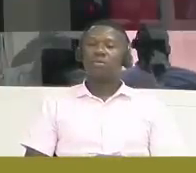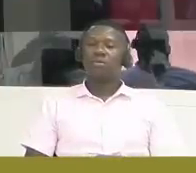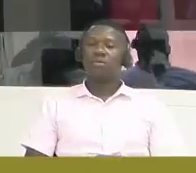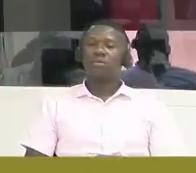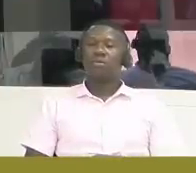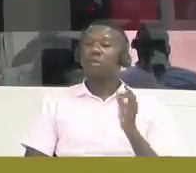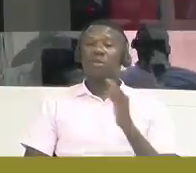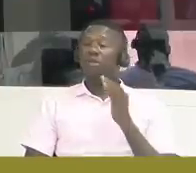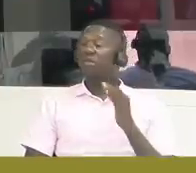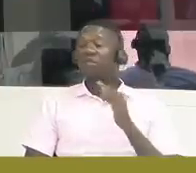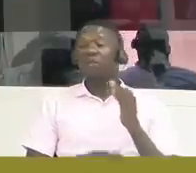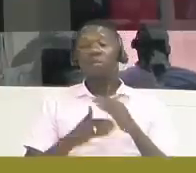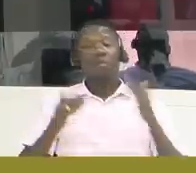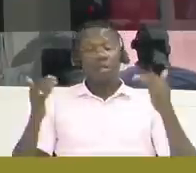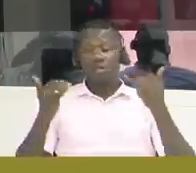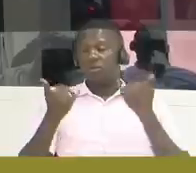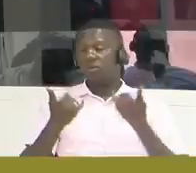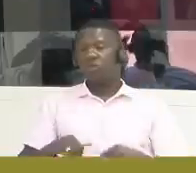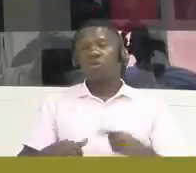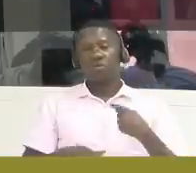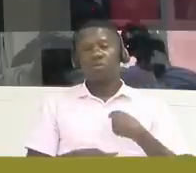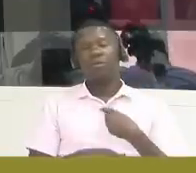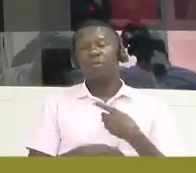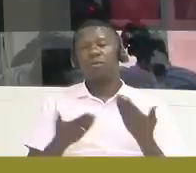loss for me.